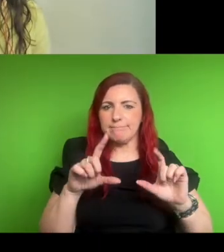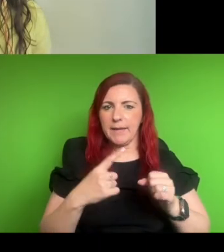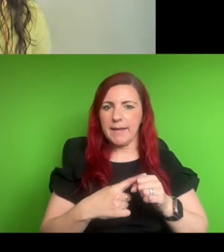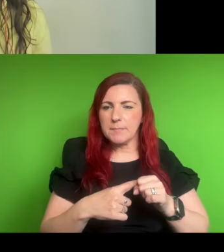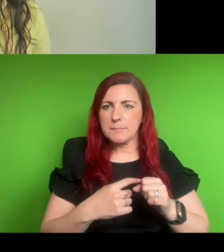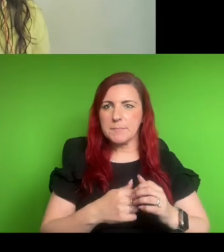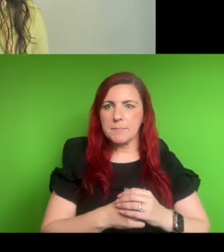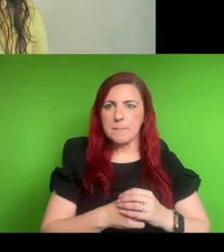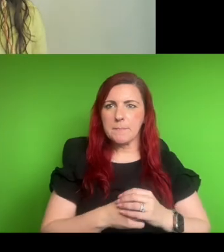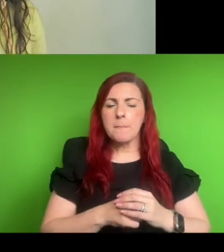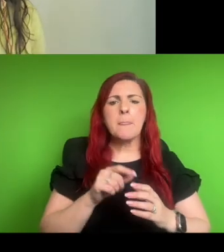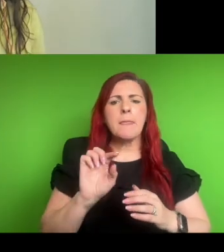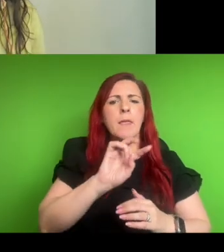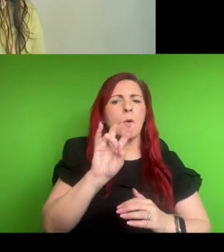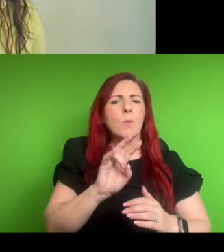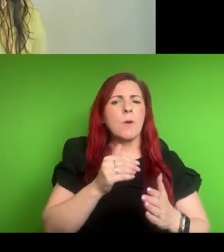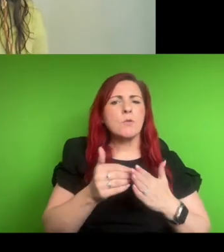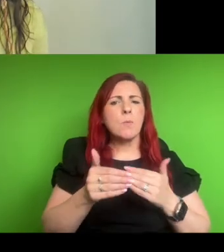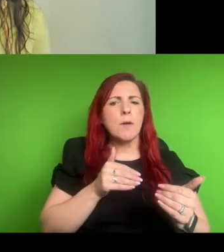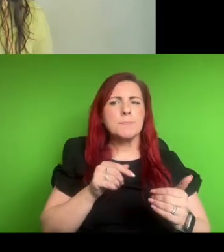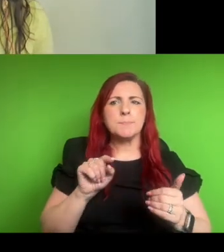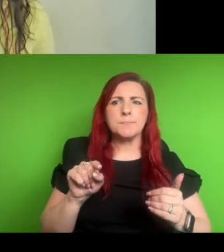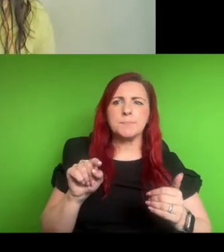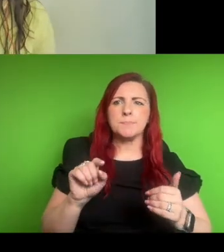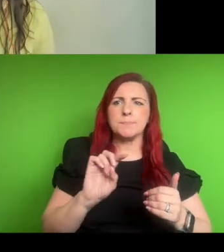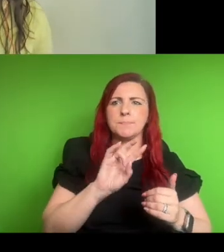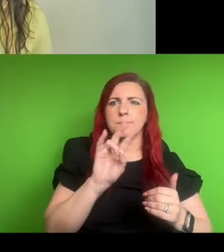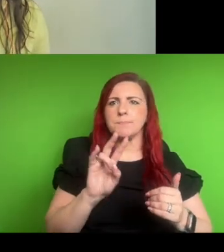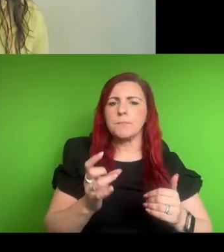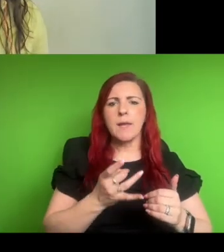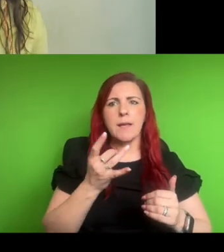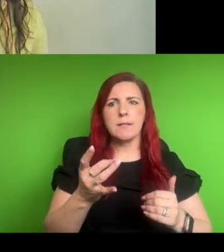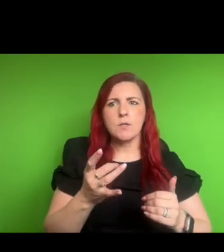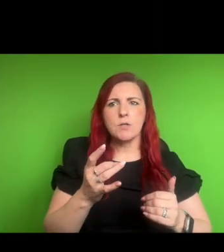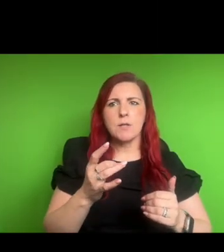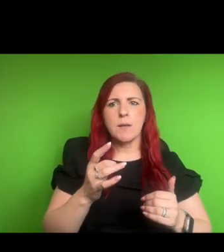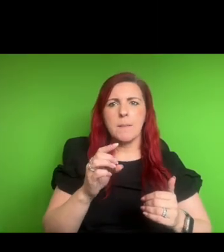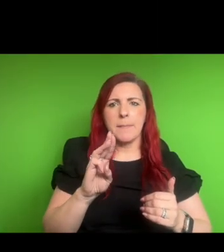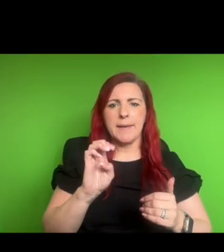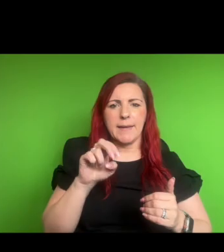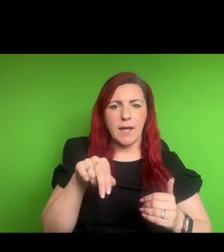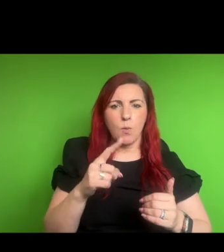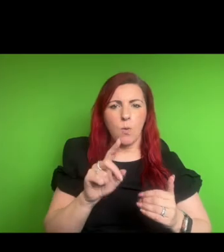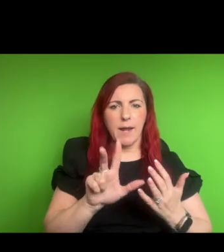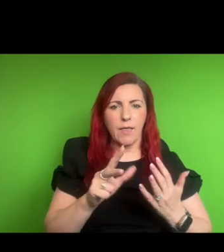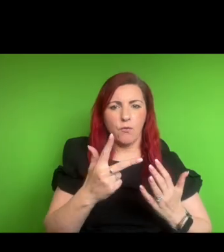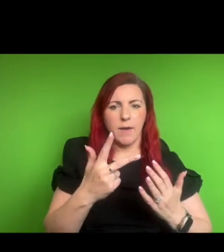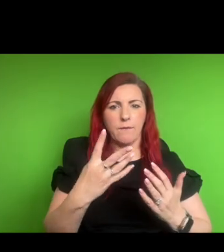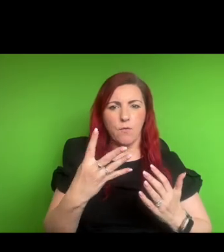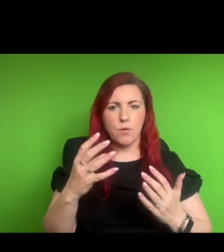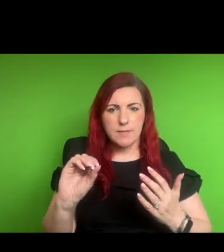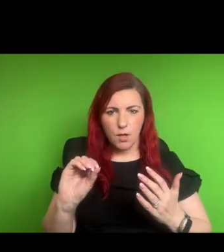And that question is, does the pre-EN 18340 on support